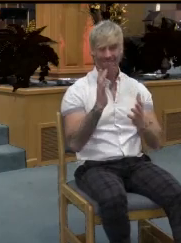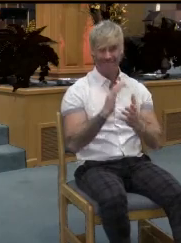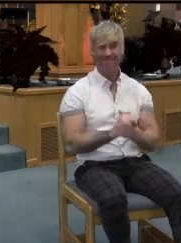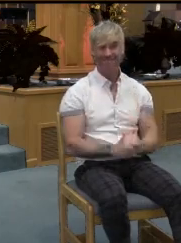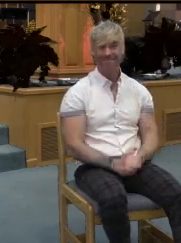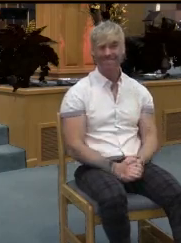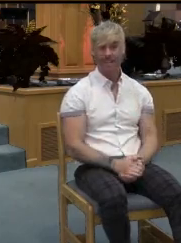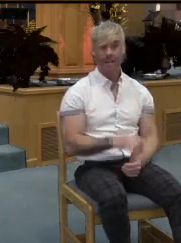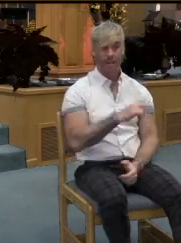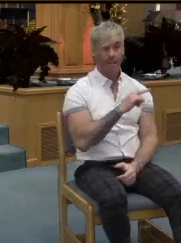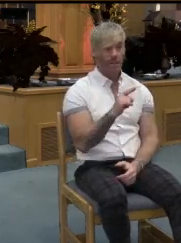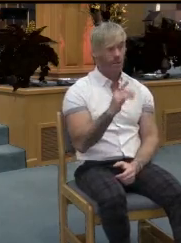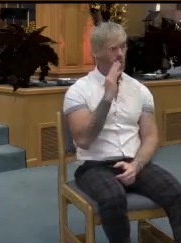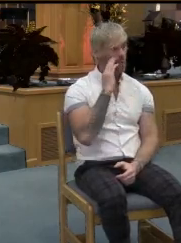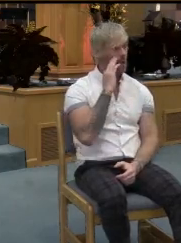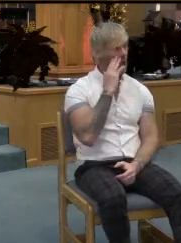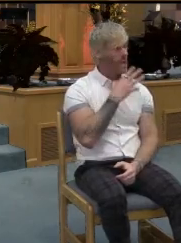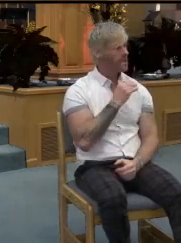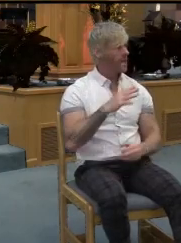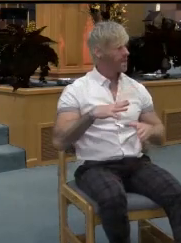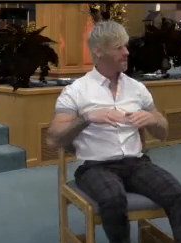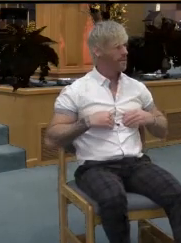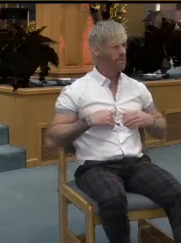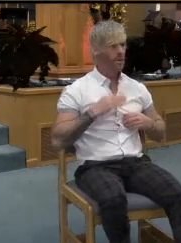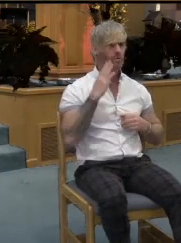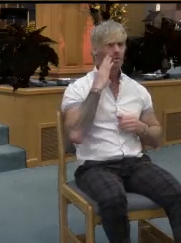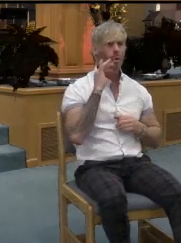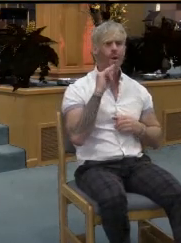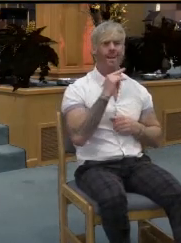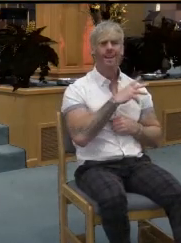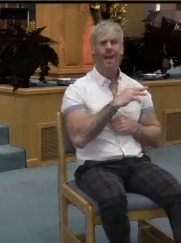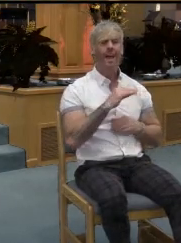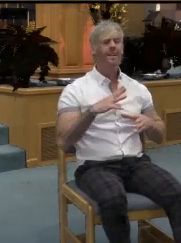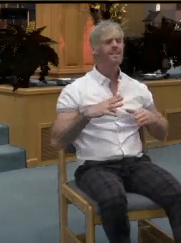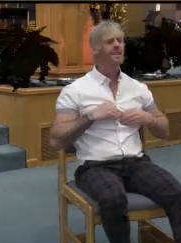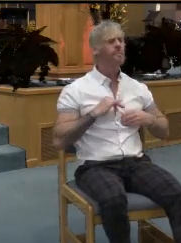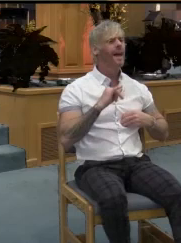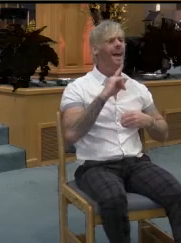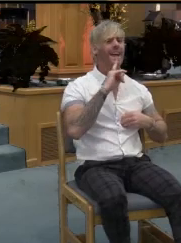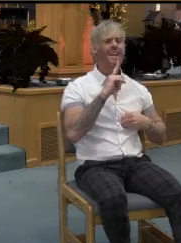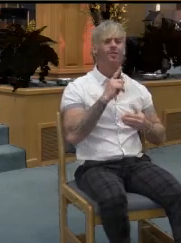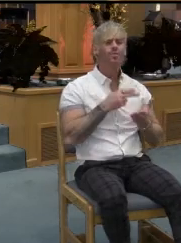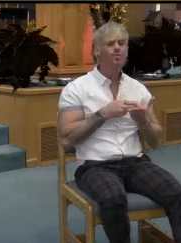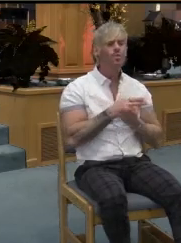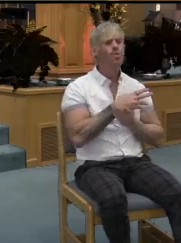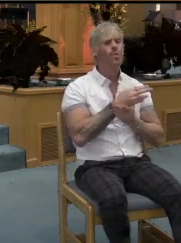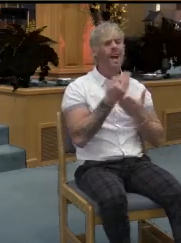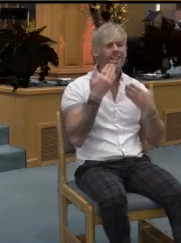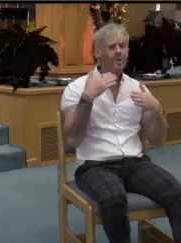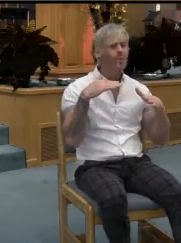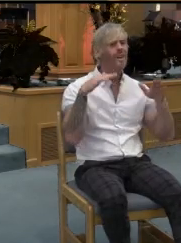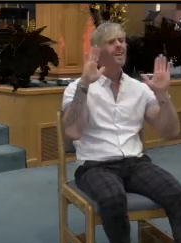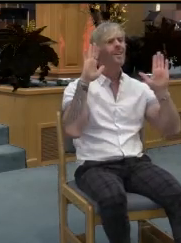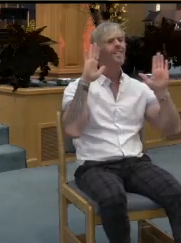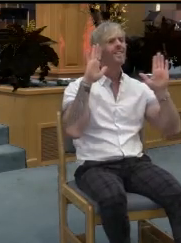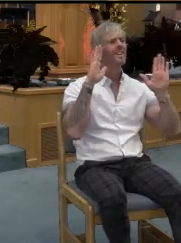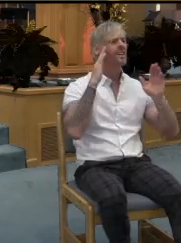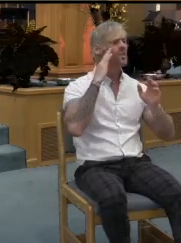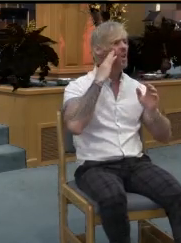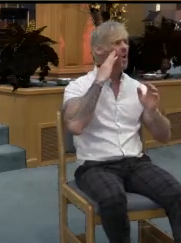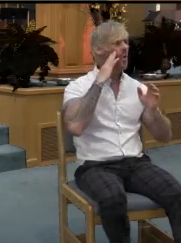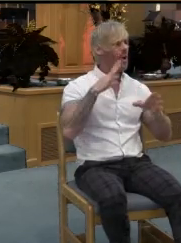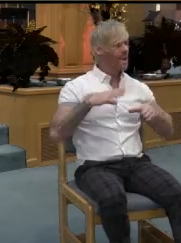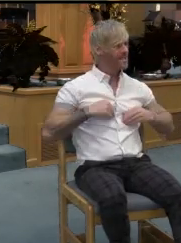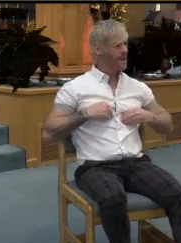You realize it and you accept it. You know it and you accept it as being true and you yield to it. You know, you accept,